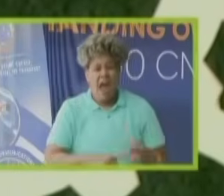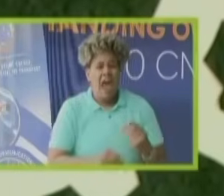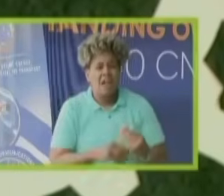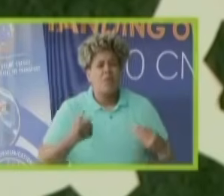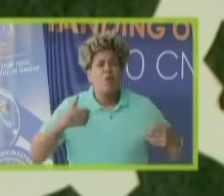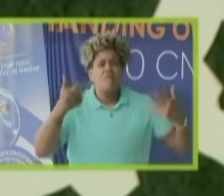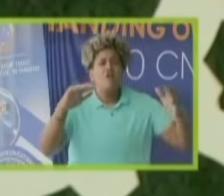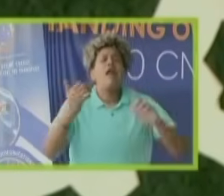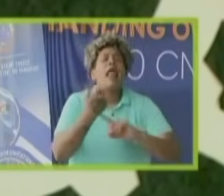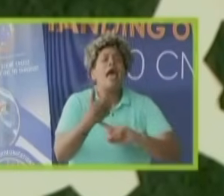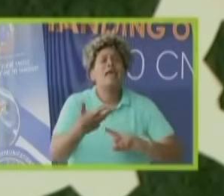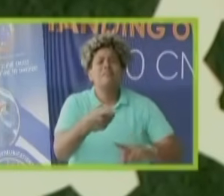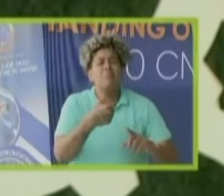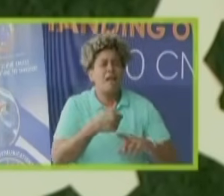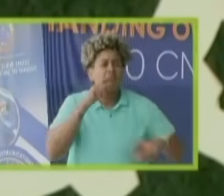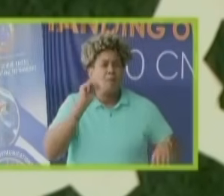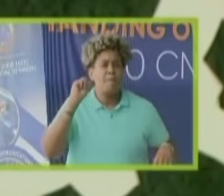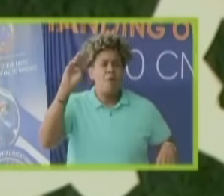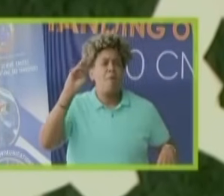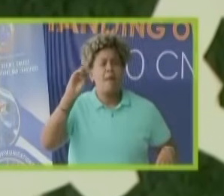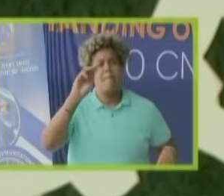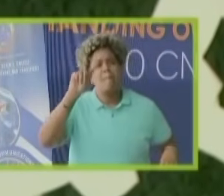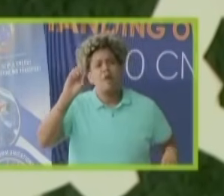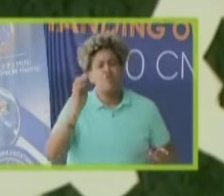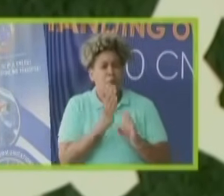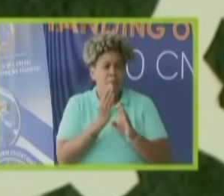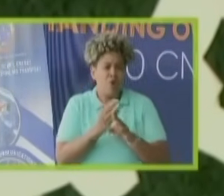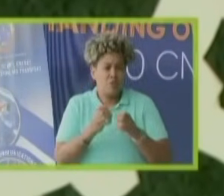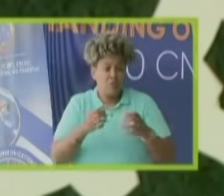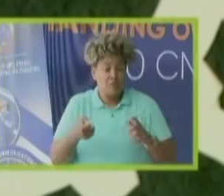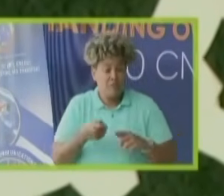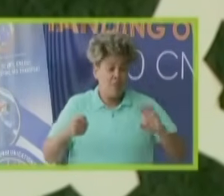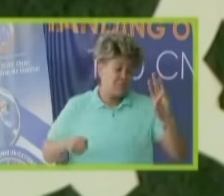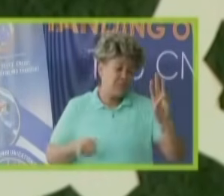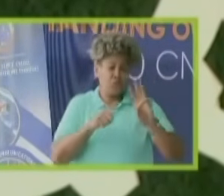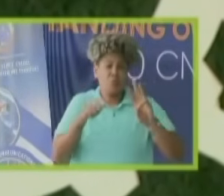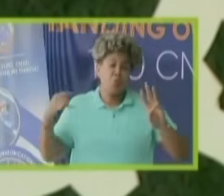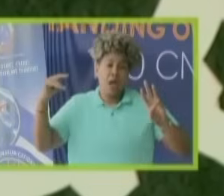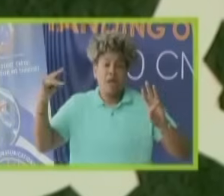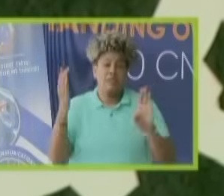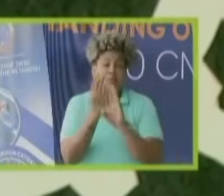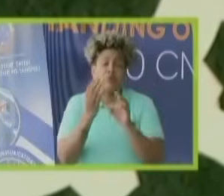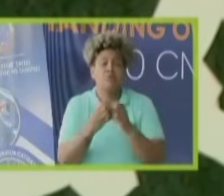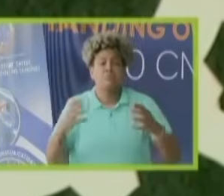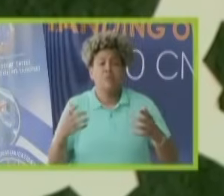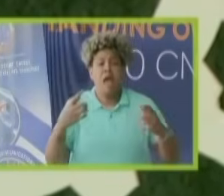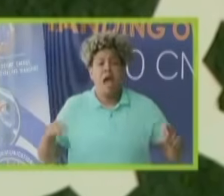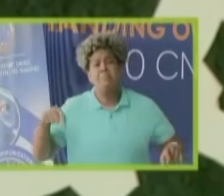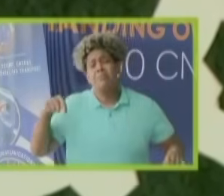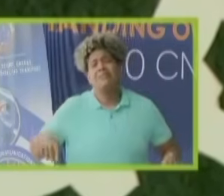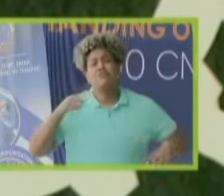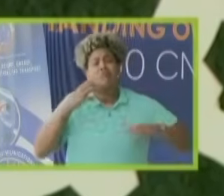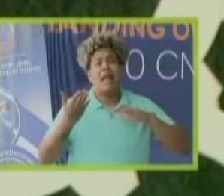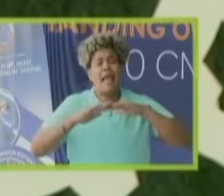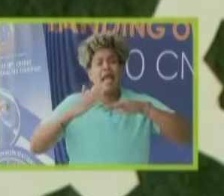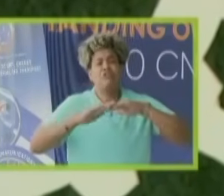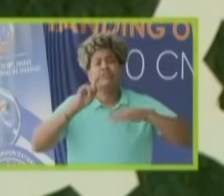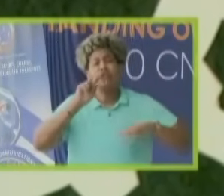already expanded the Montego Bay Metro fleet from 6 to 18 buses. This is an increase